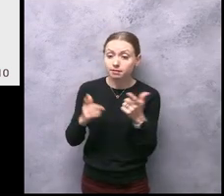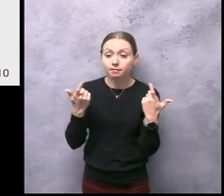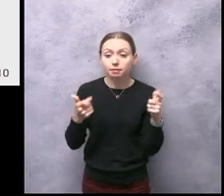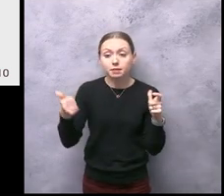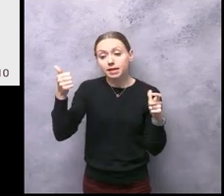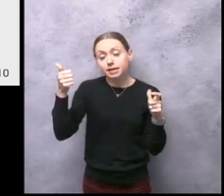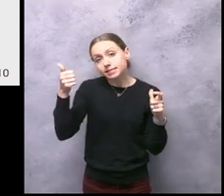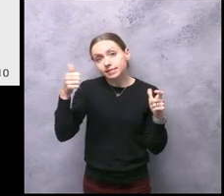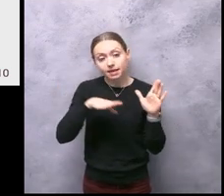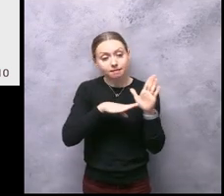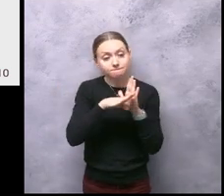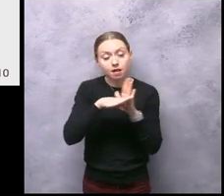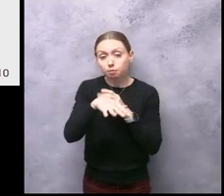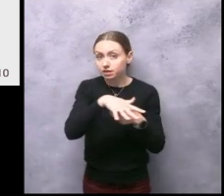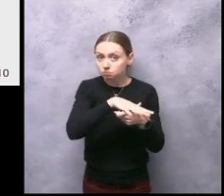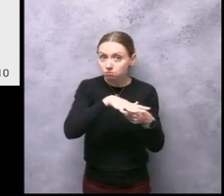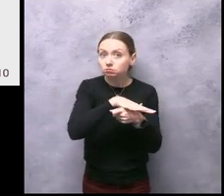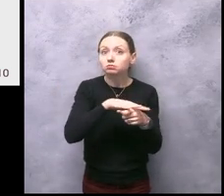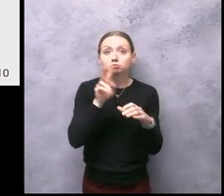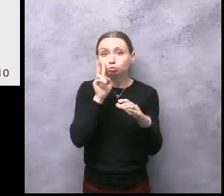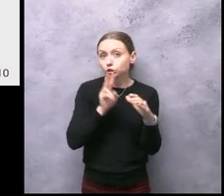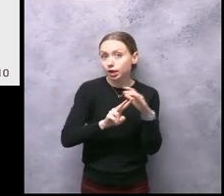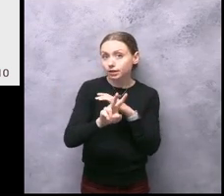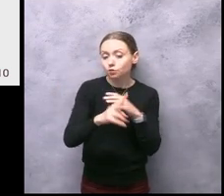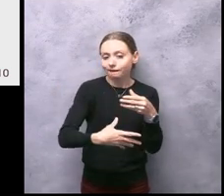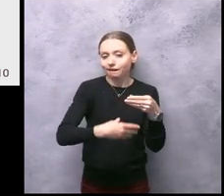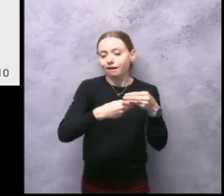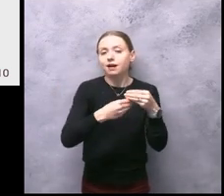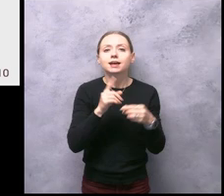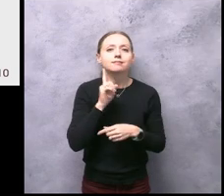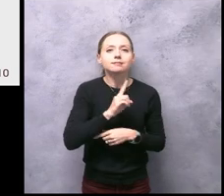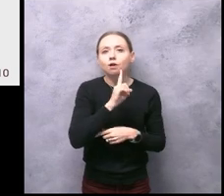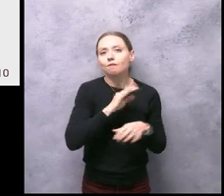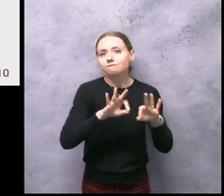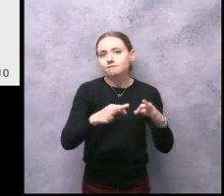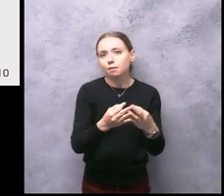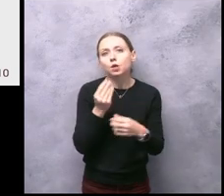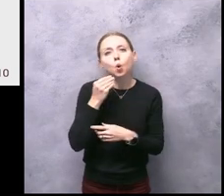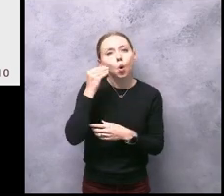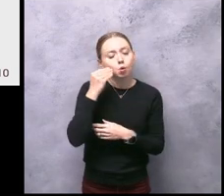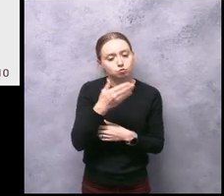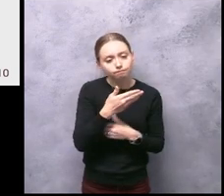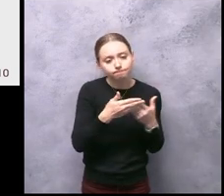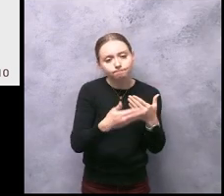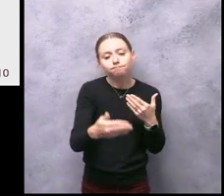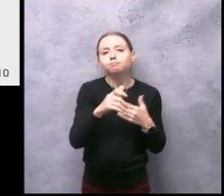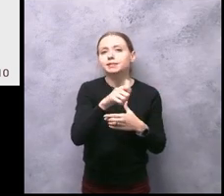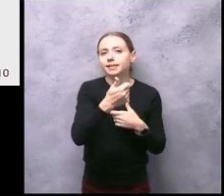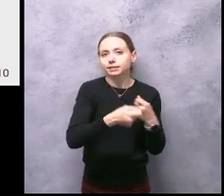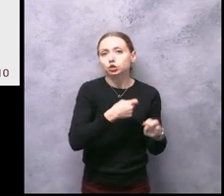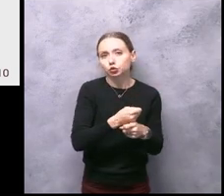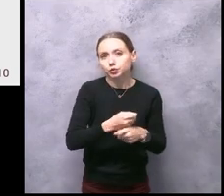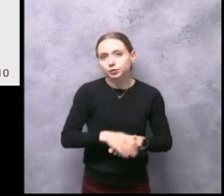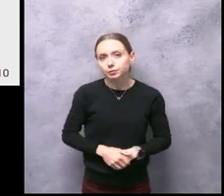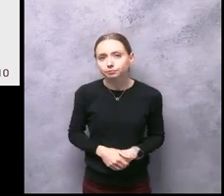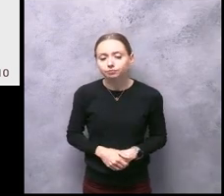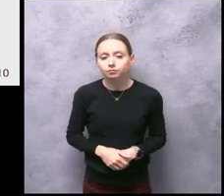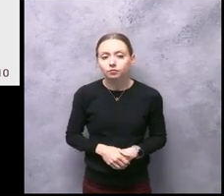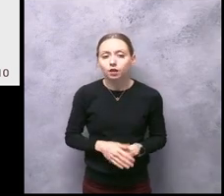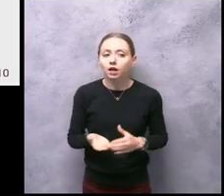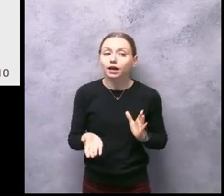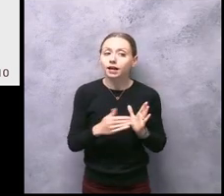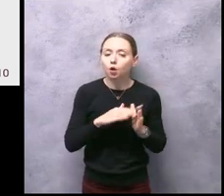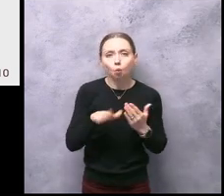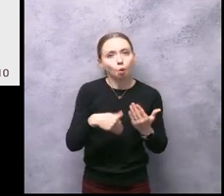developments projected to add new single-family homes over the next 10 years. Again, all focused on the